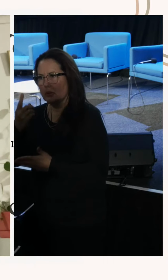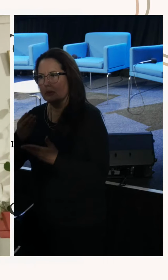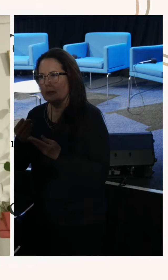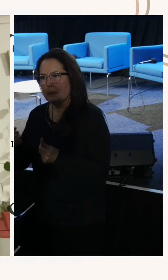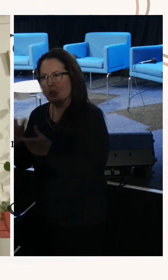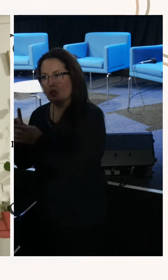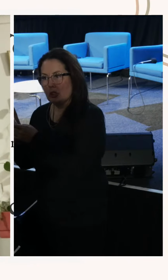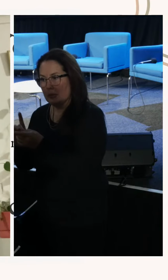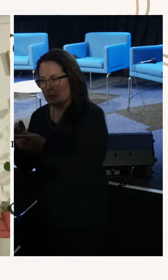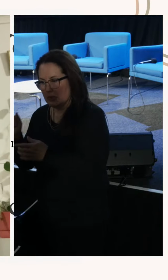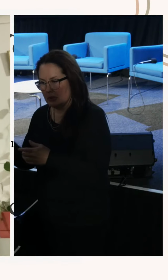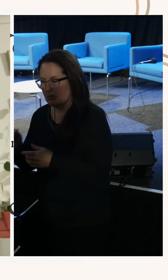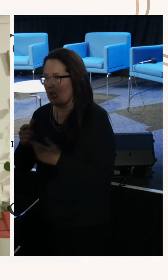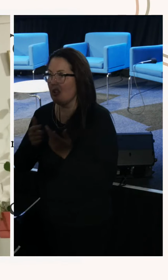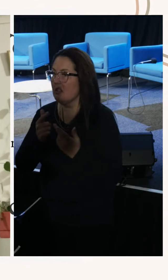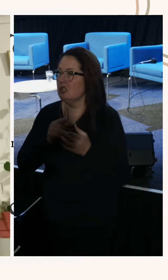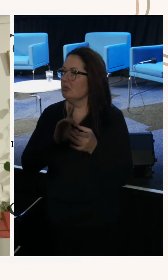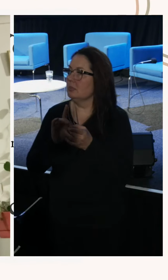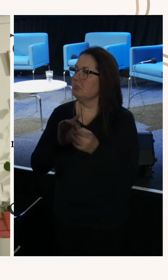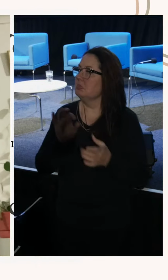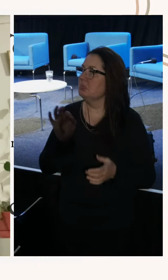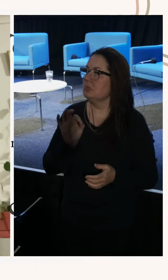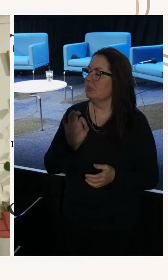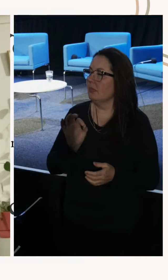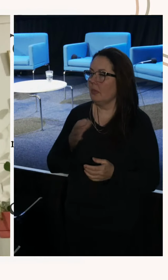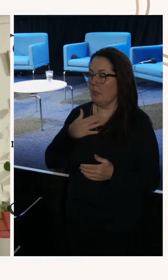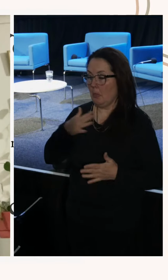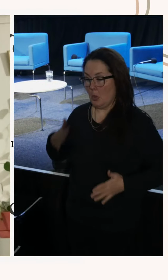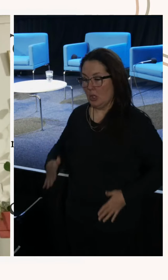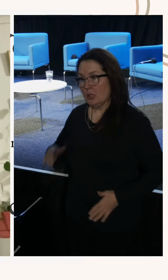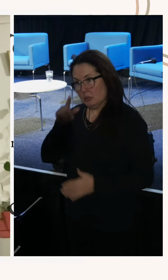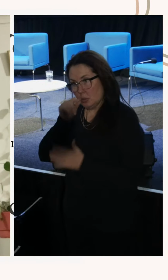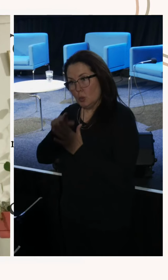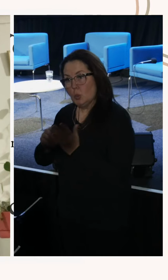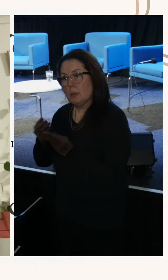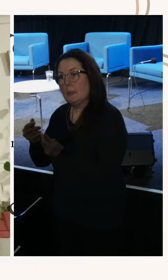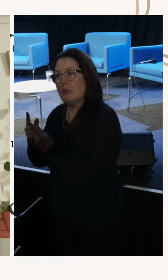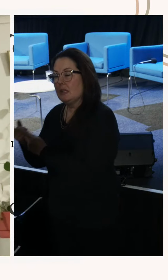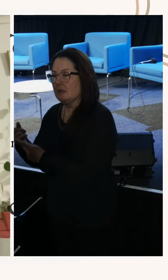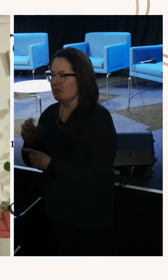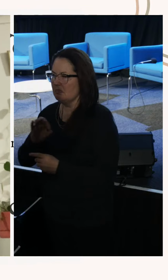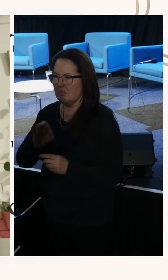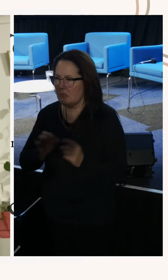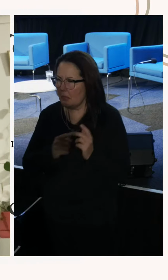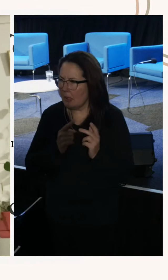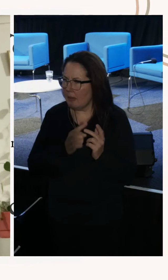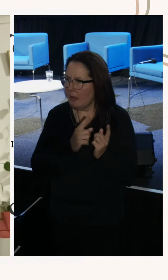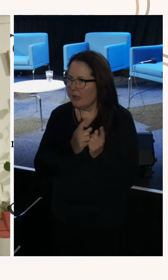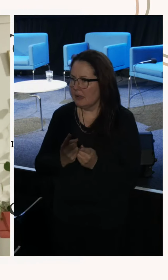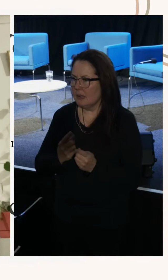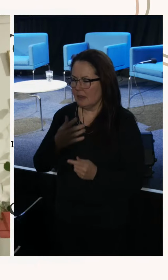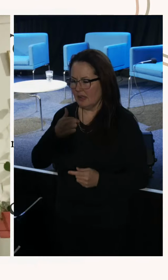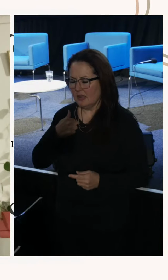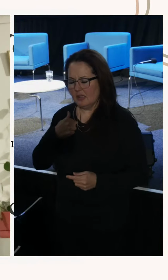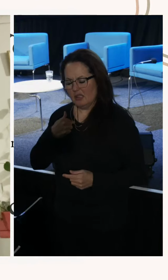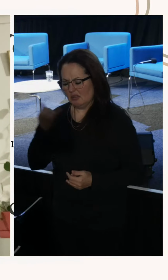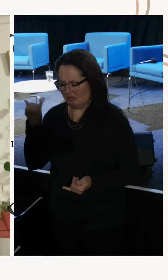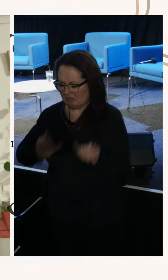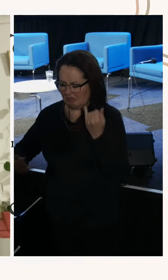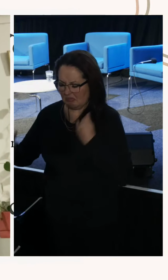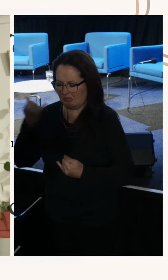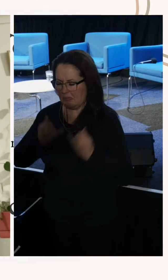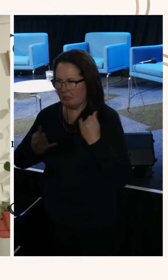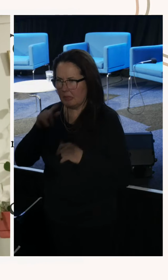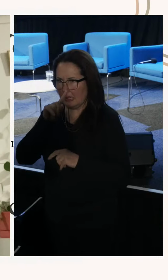not all. My body can do some things, but not others. At times I've cursed my body for what I think it can't do. I don't always